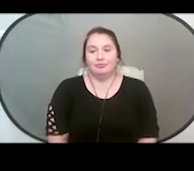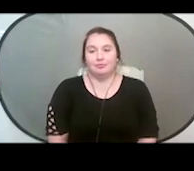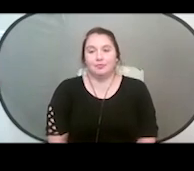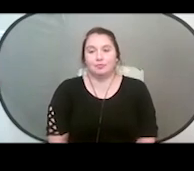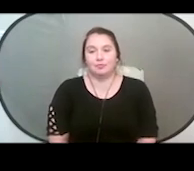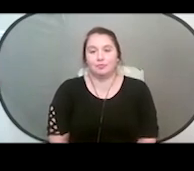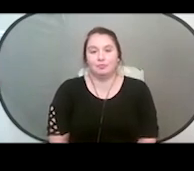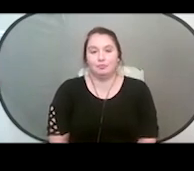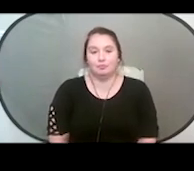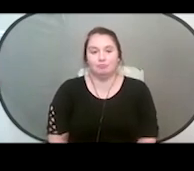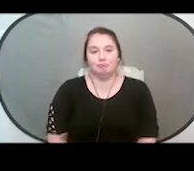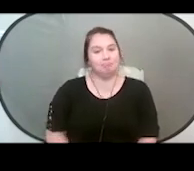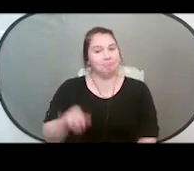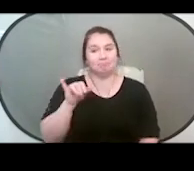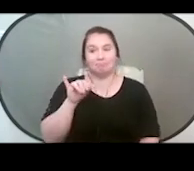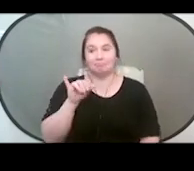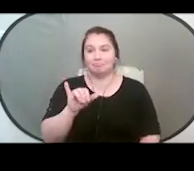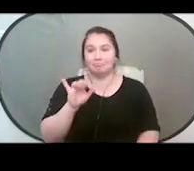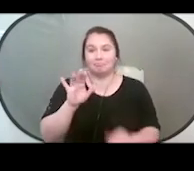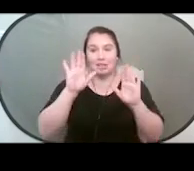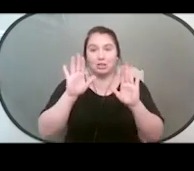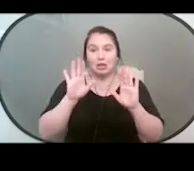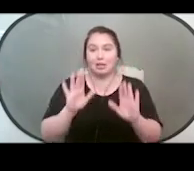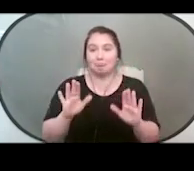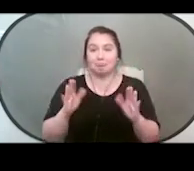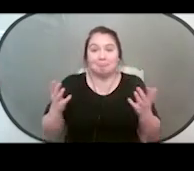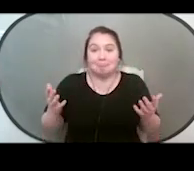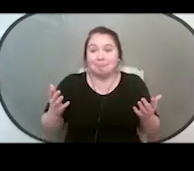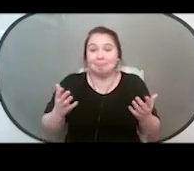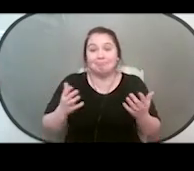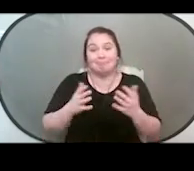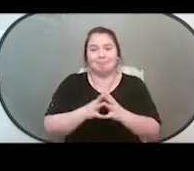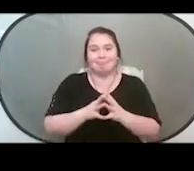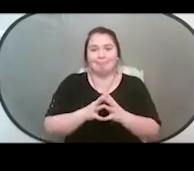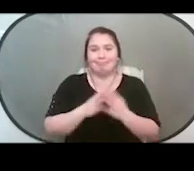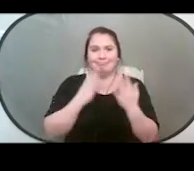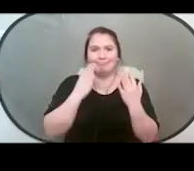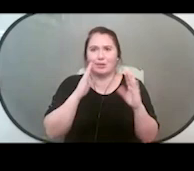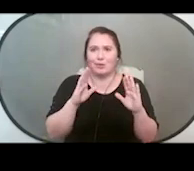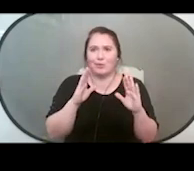So that's great. I don't know if we want to give